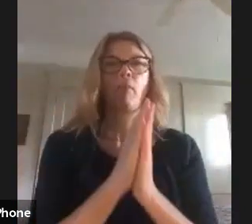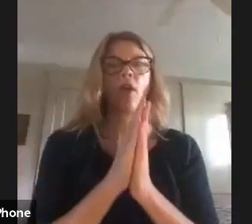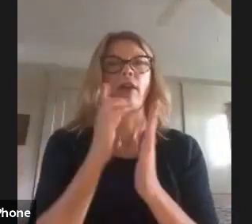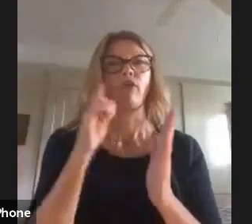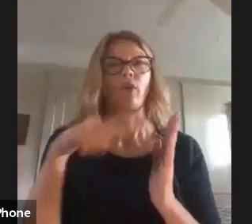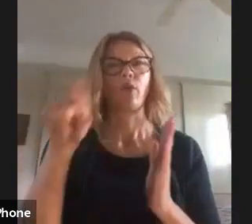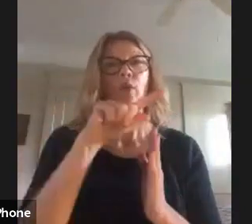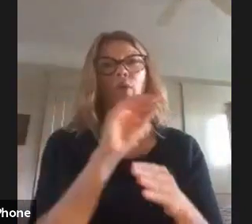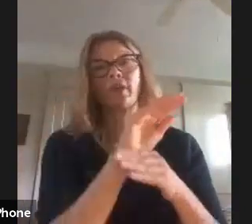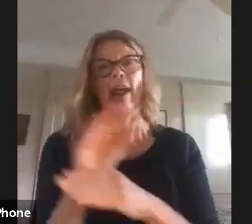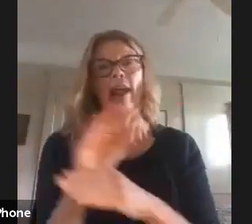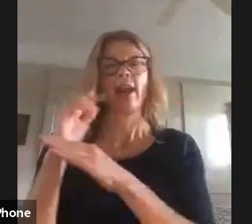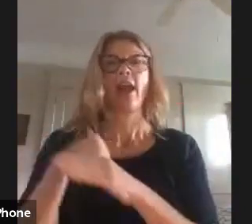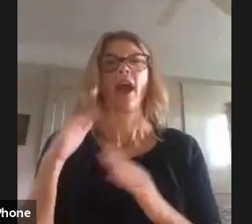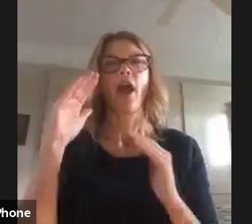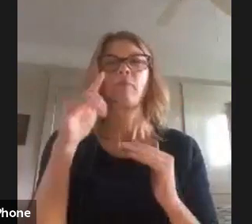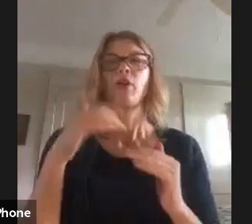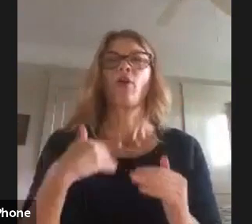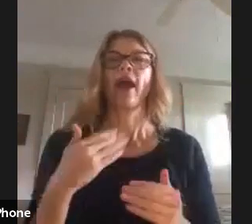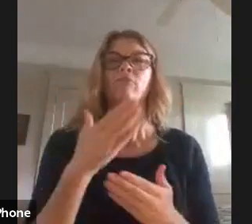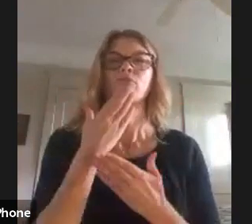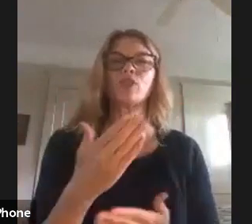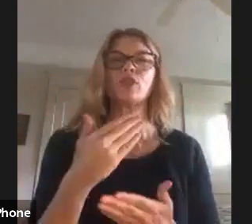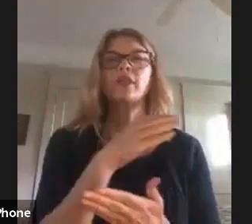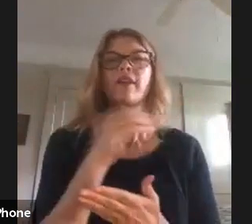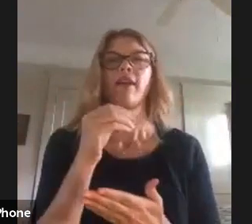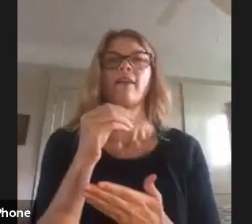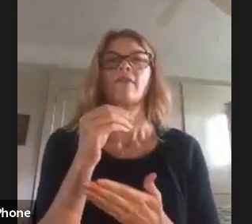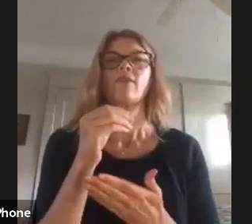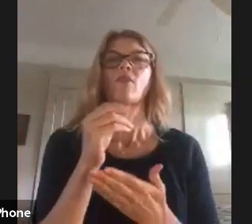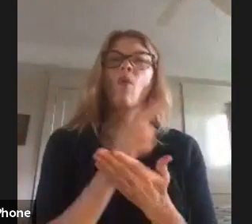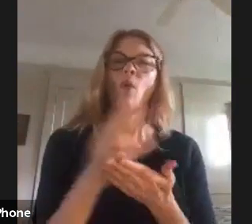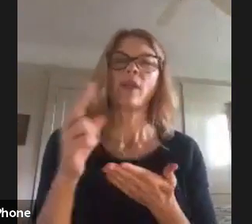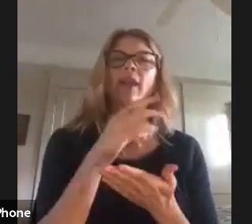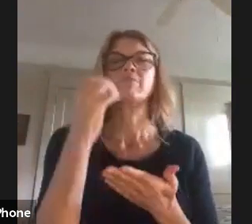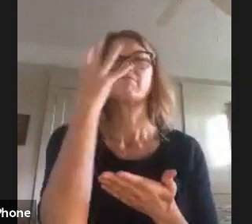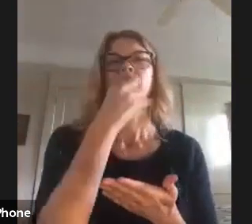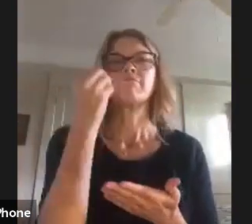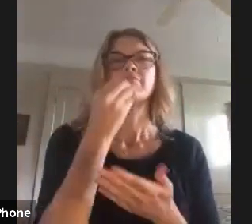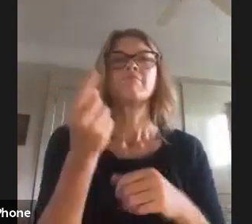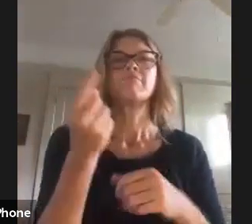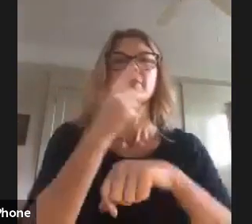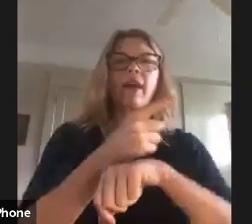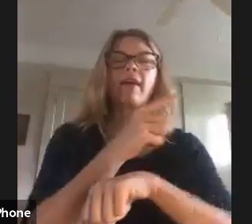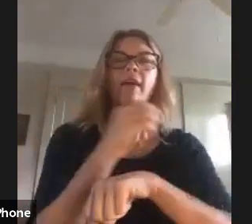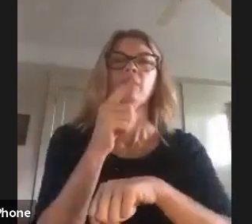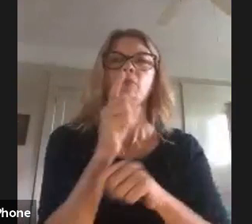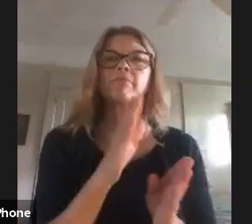hope you've had a good and safe and holy day and are ready to pray. So we'll